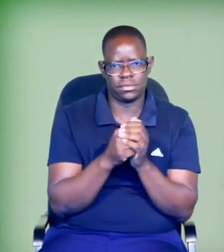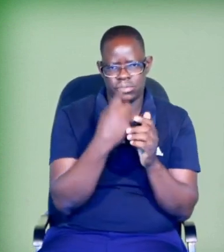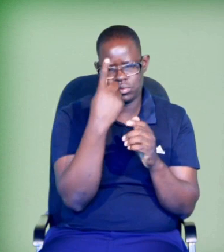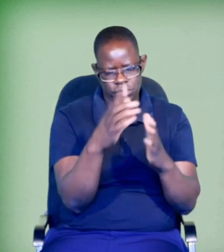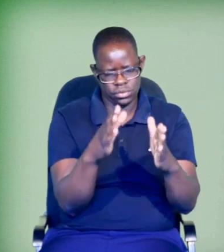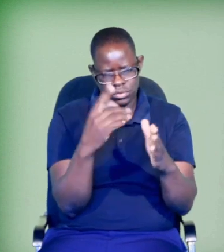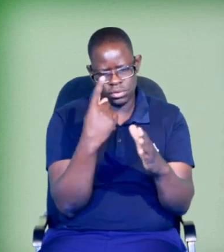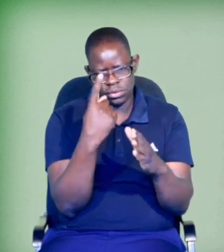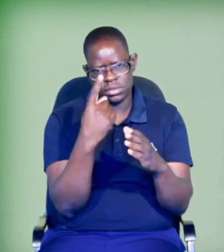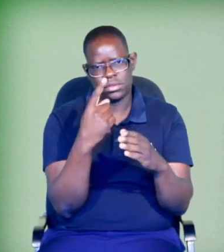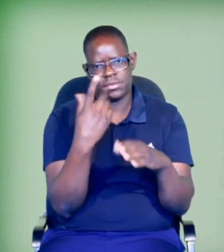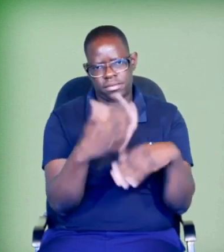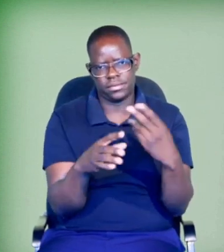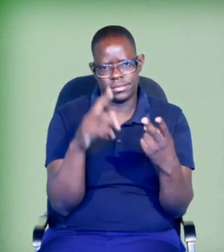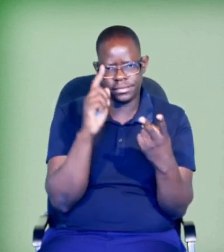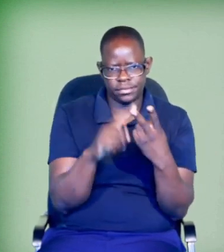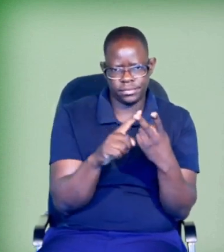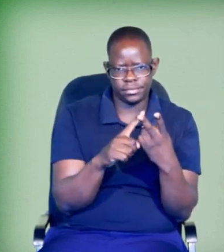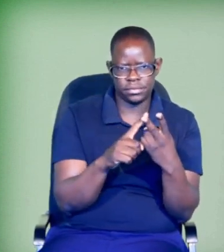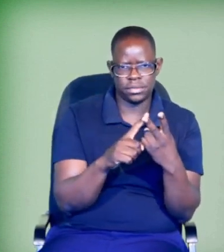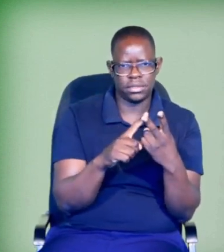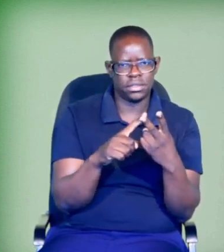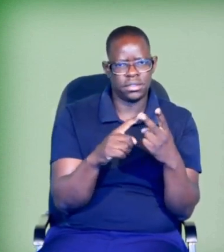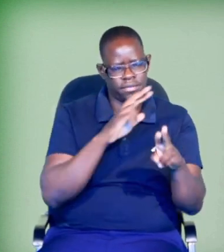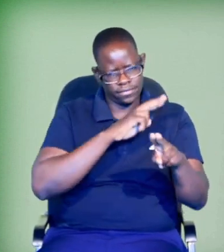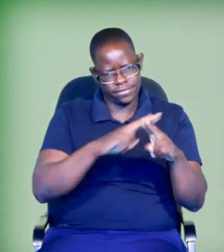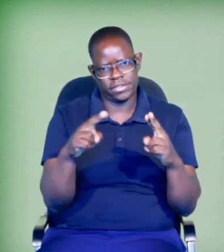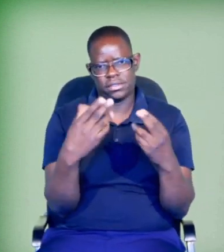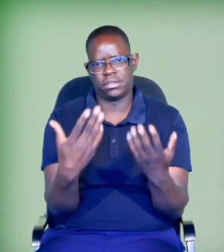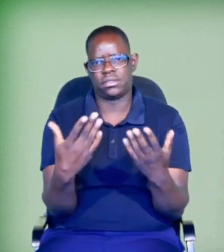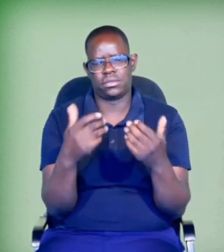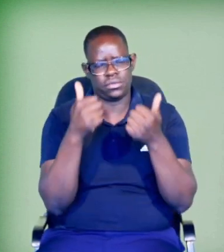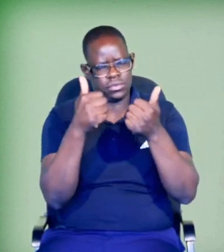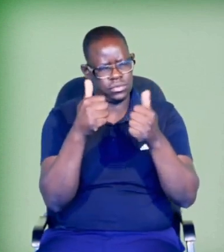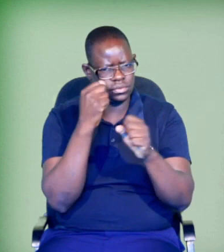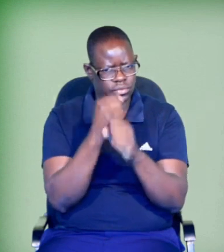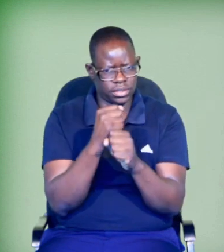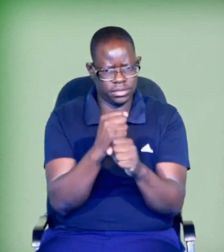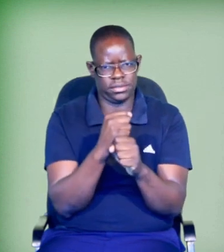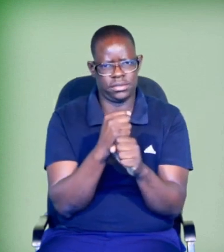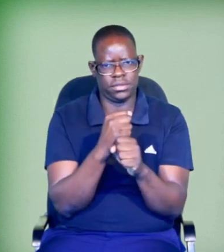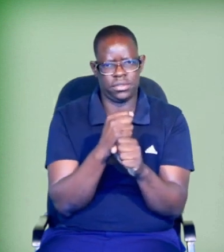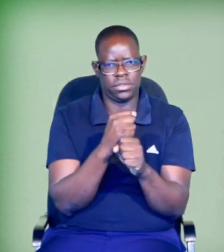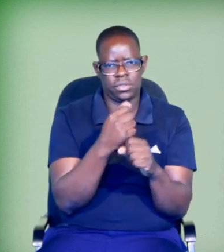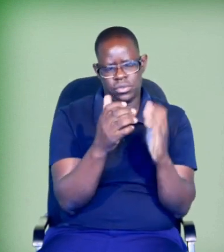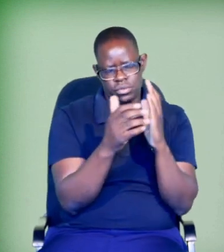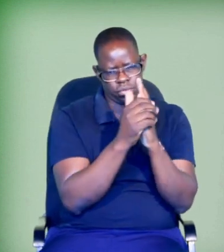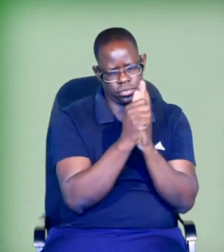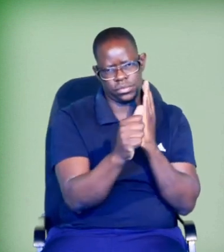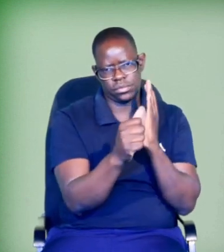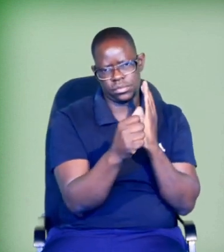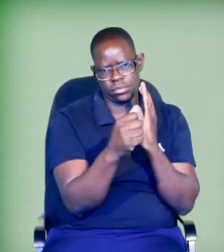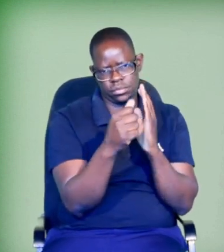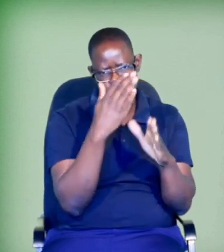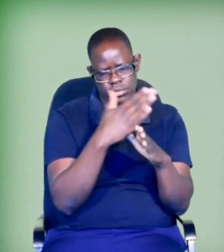one task and do it very well. Such a person's output is likely to be fast and of good quality, and the specialized worker's skills at that